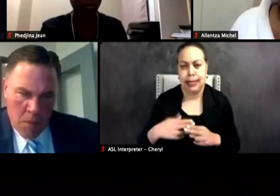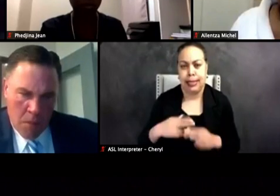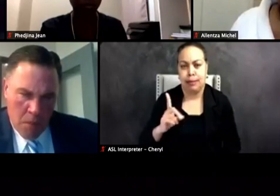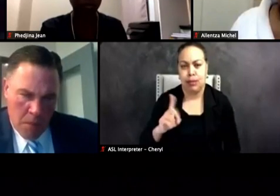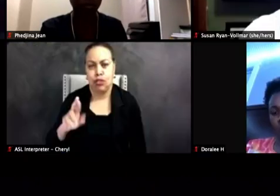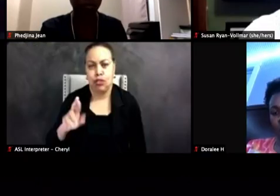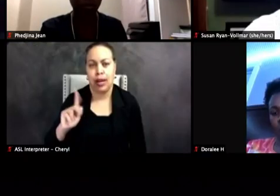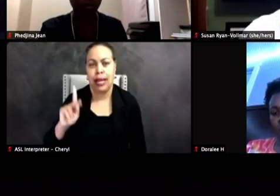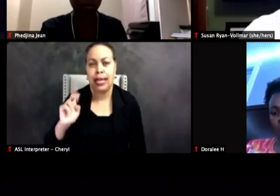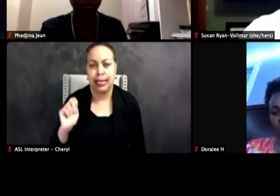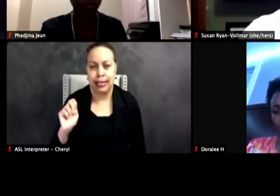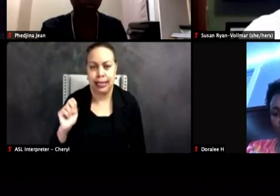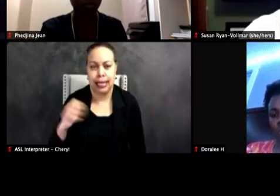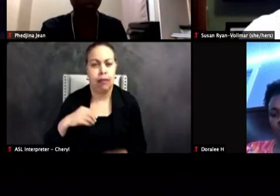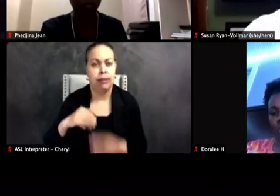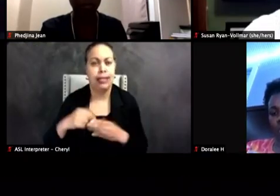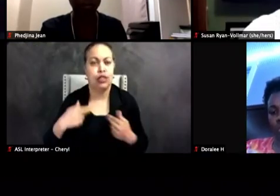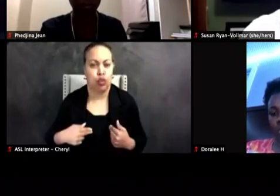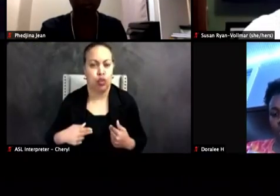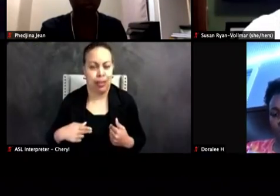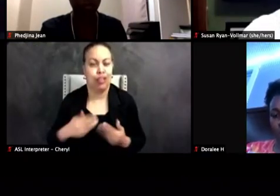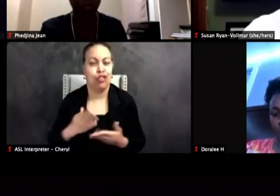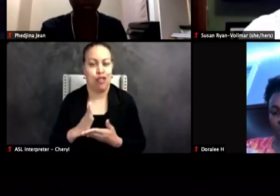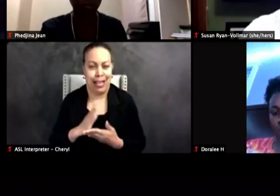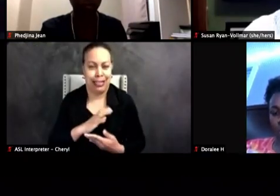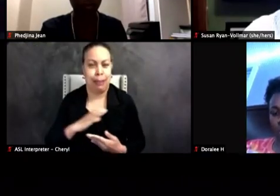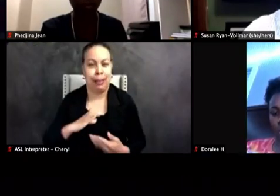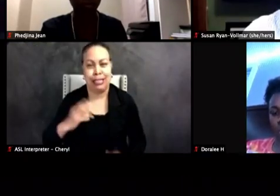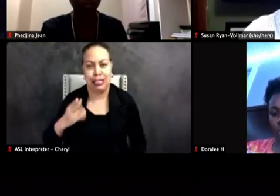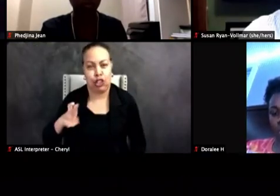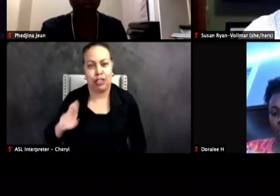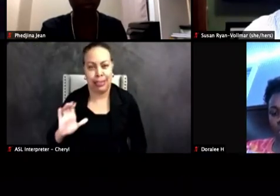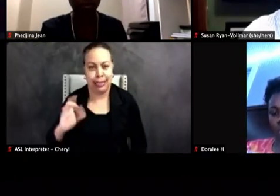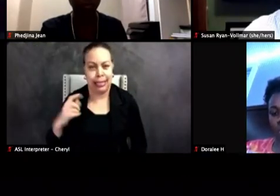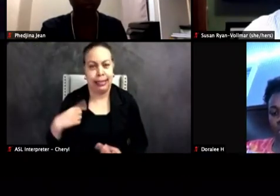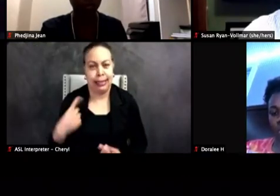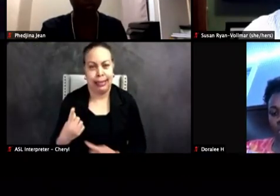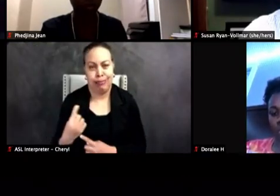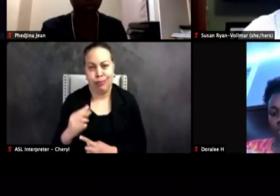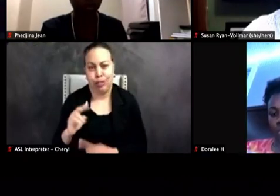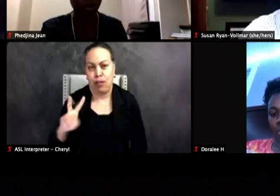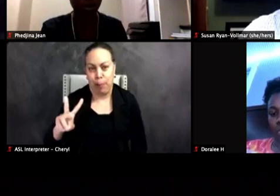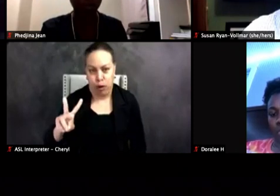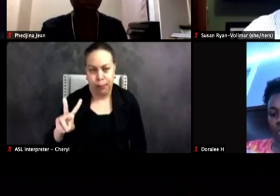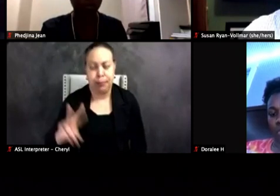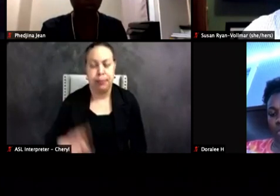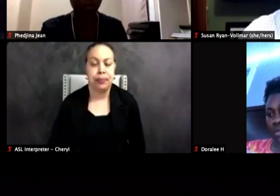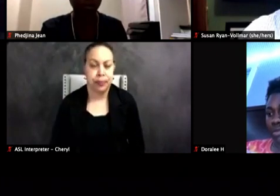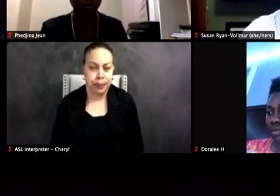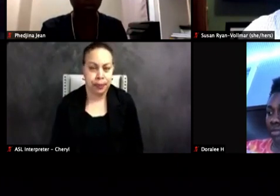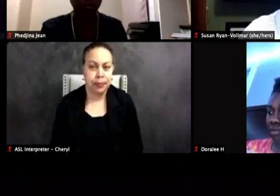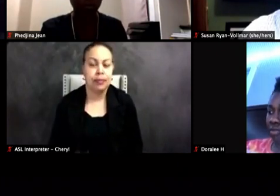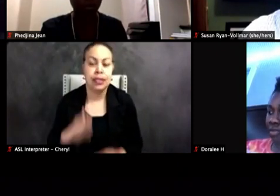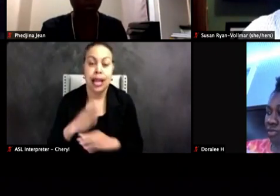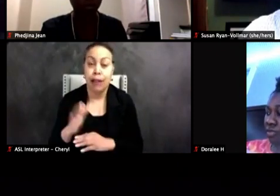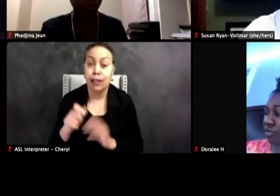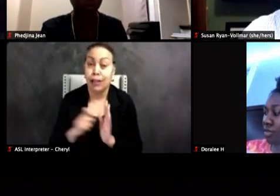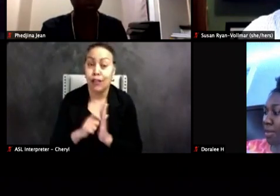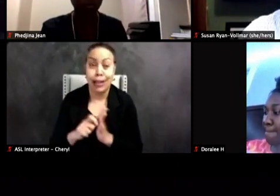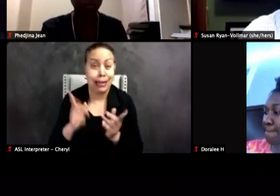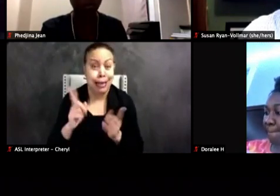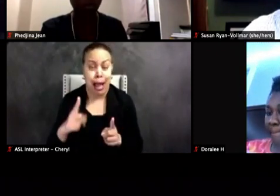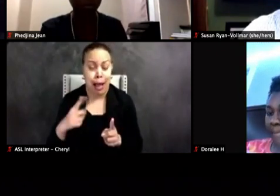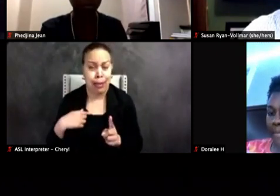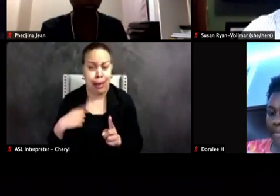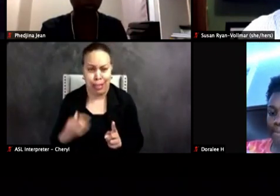I've been on the Human Rights Commission in Arlington since last November. So after the writing happened, so I've been